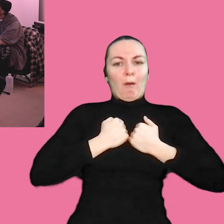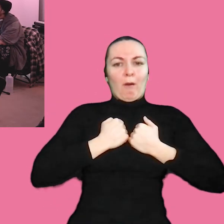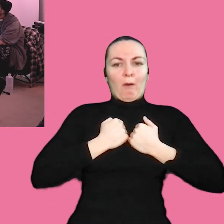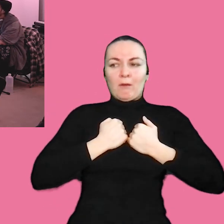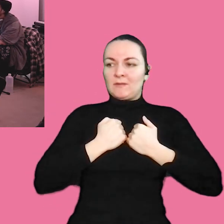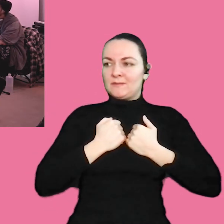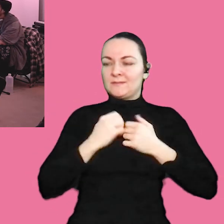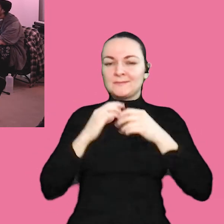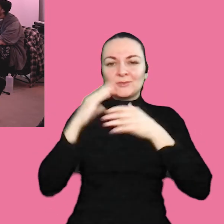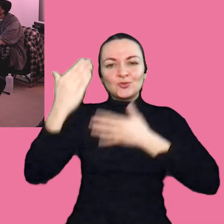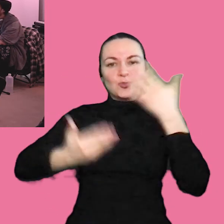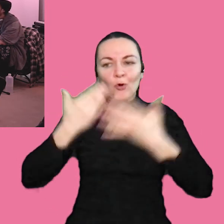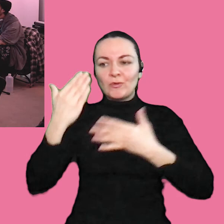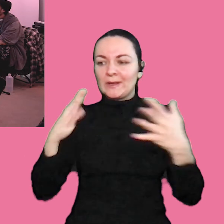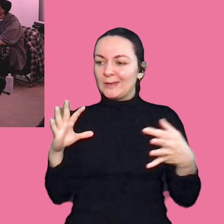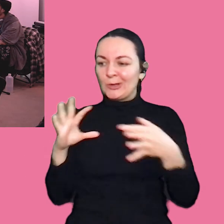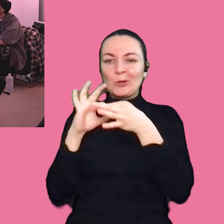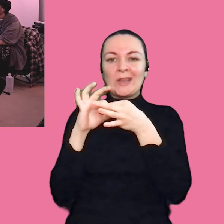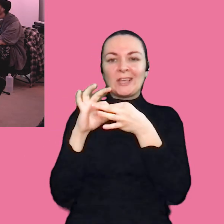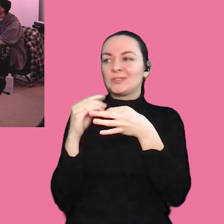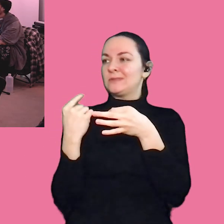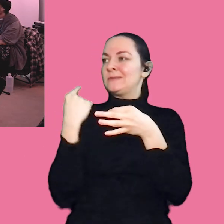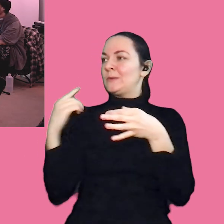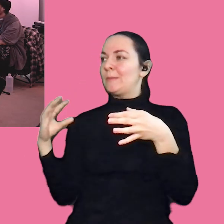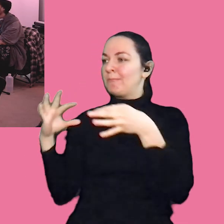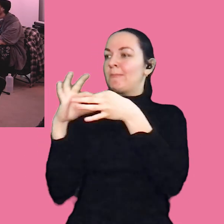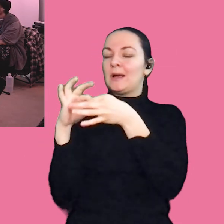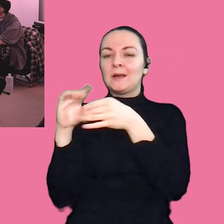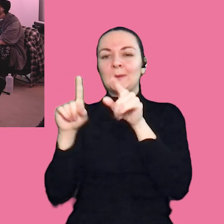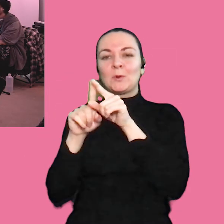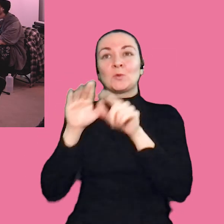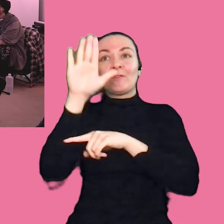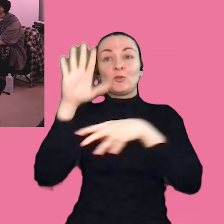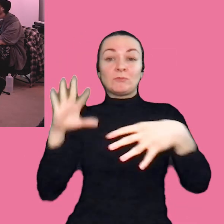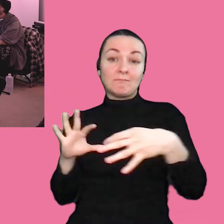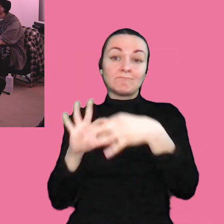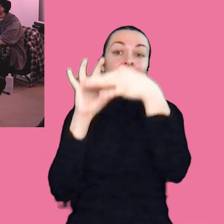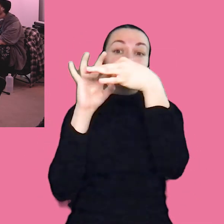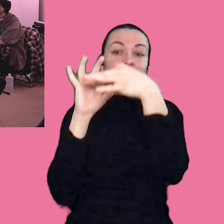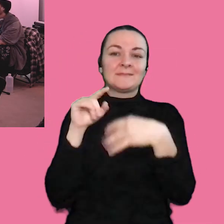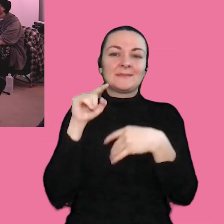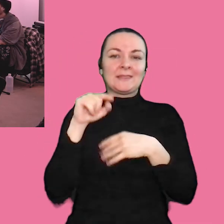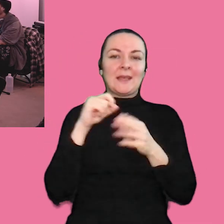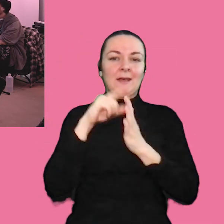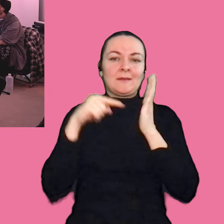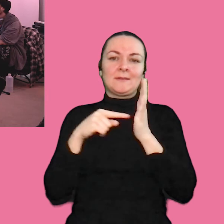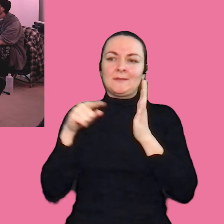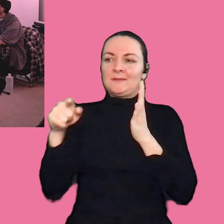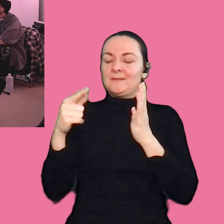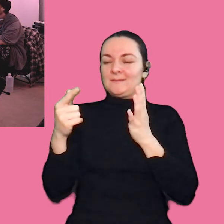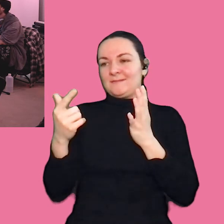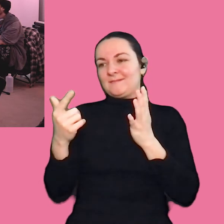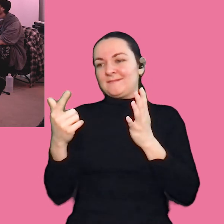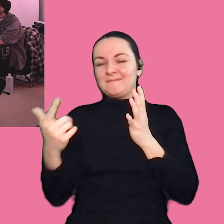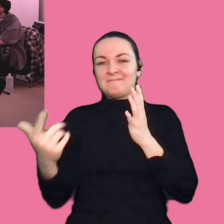and connection to past, but also as a way to look to the future and creativity. And I think coming across that project really